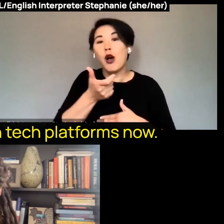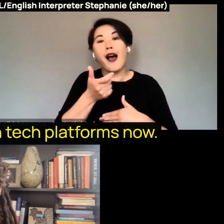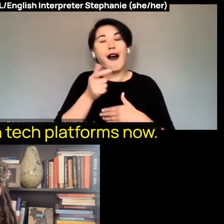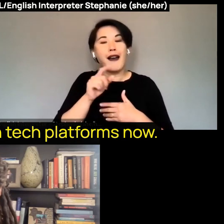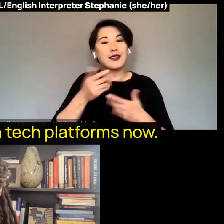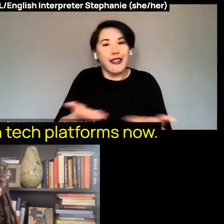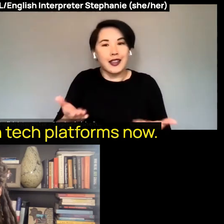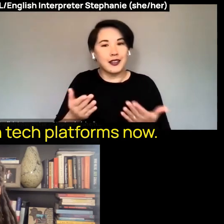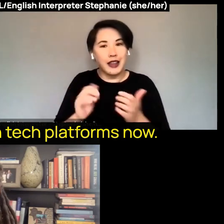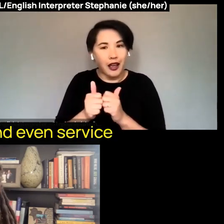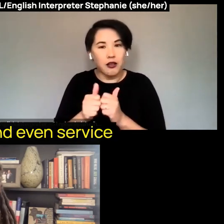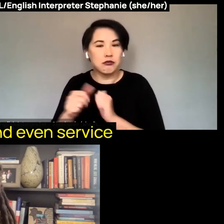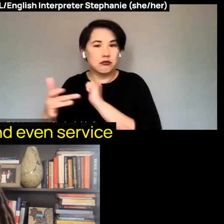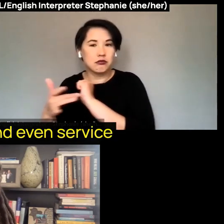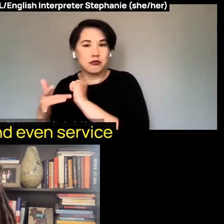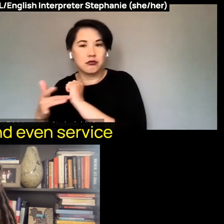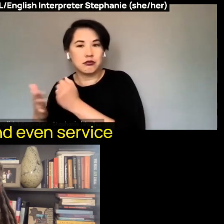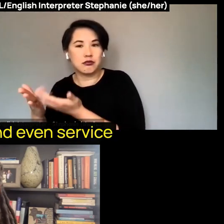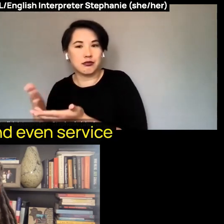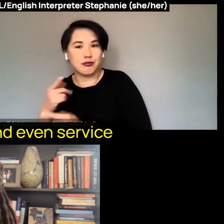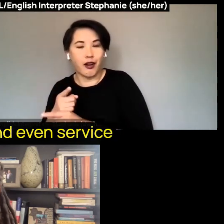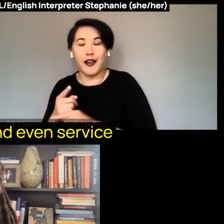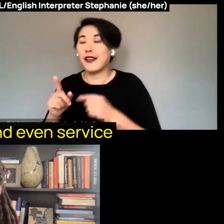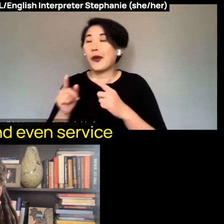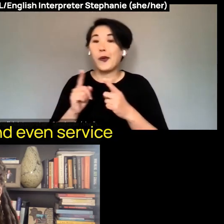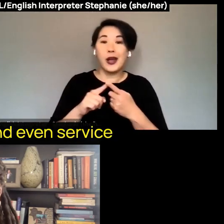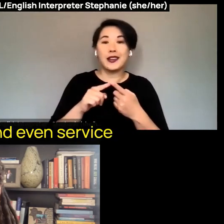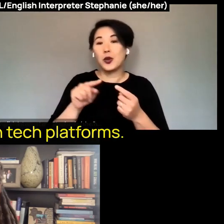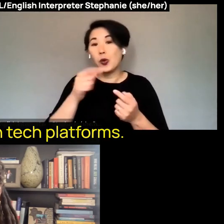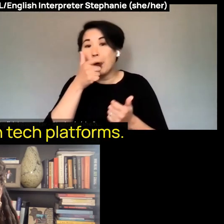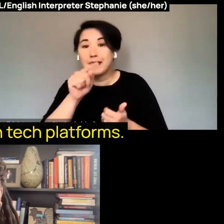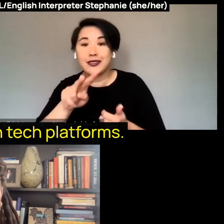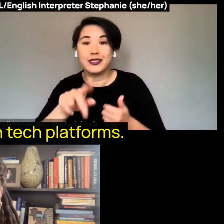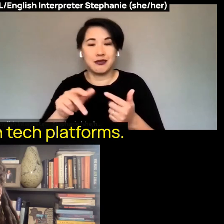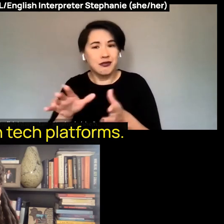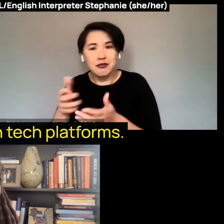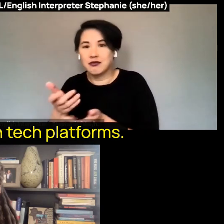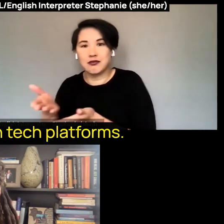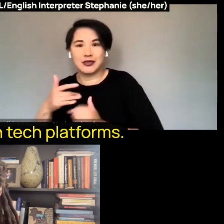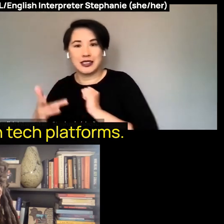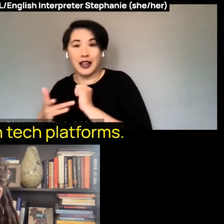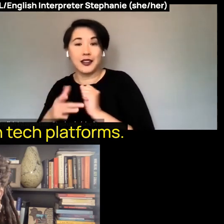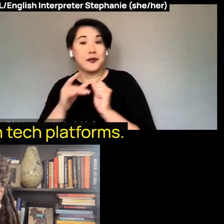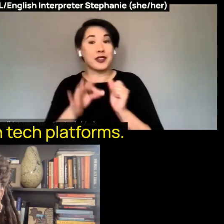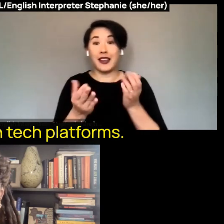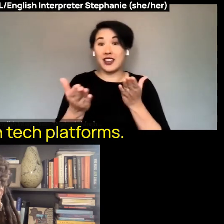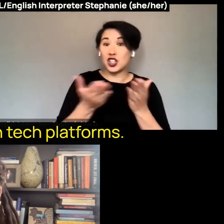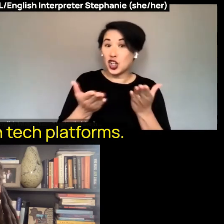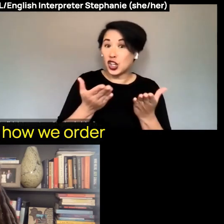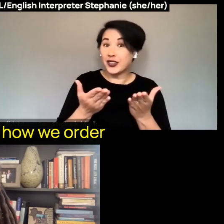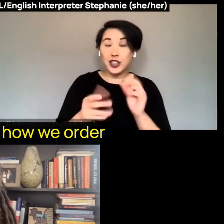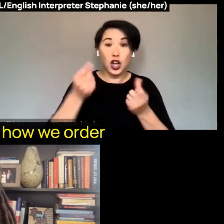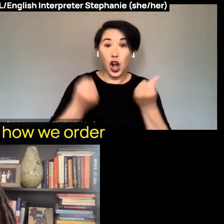is through tech platforms now. When you go and even service your car, it is through tech